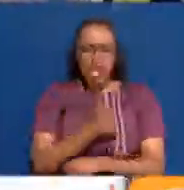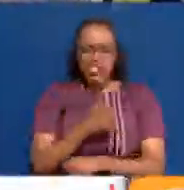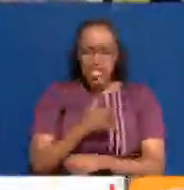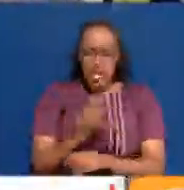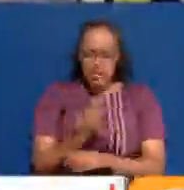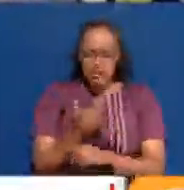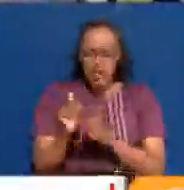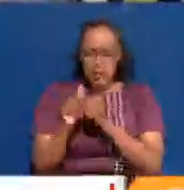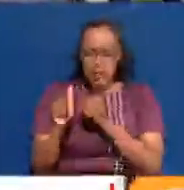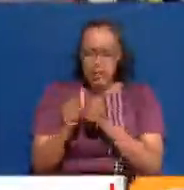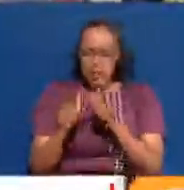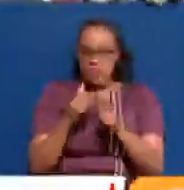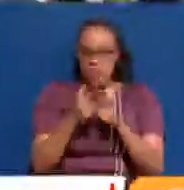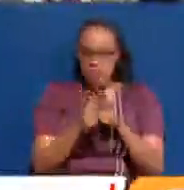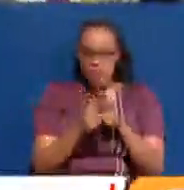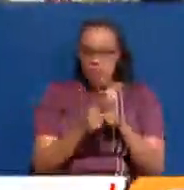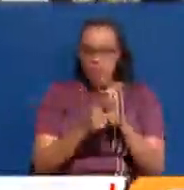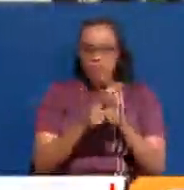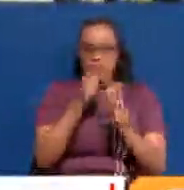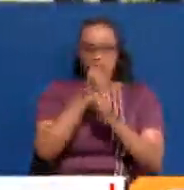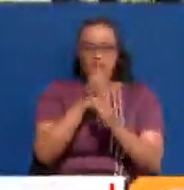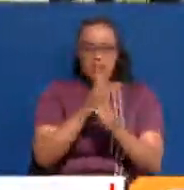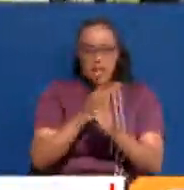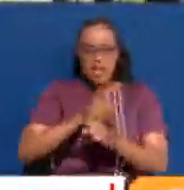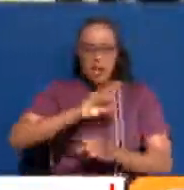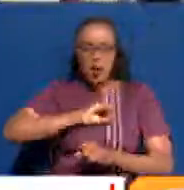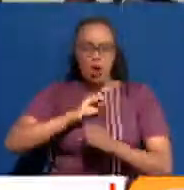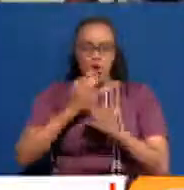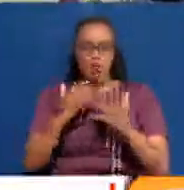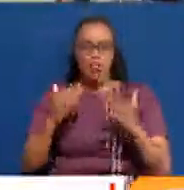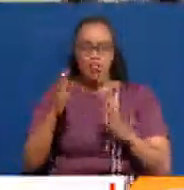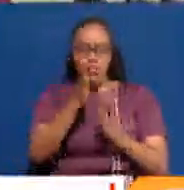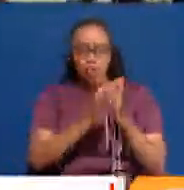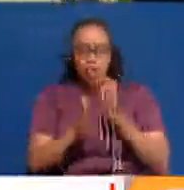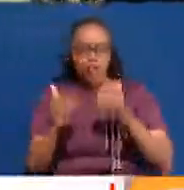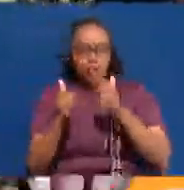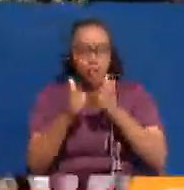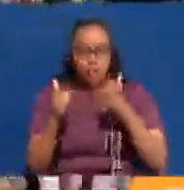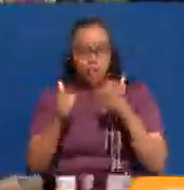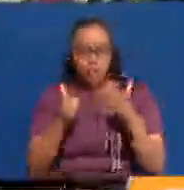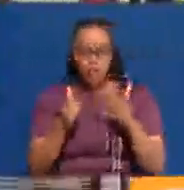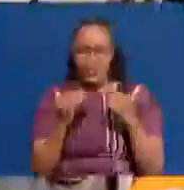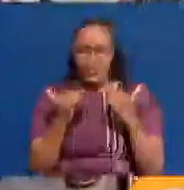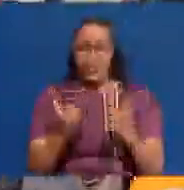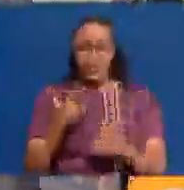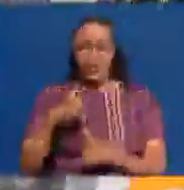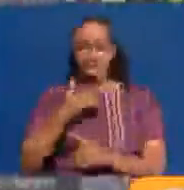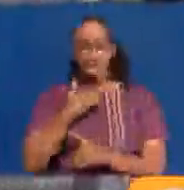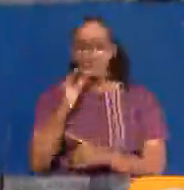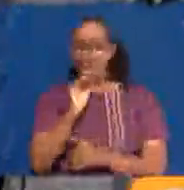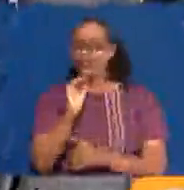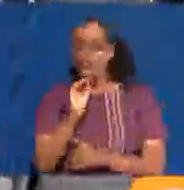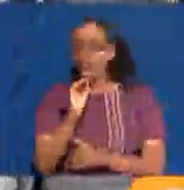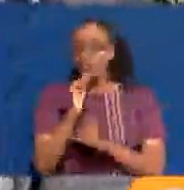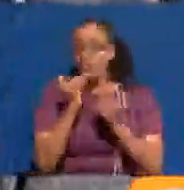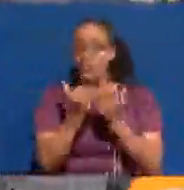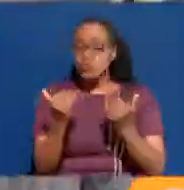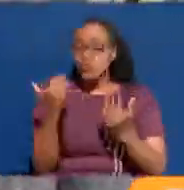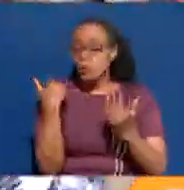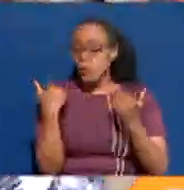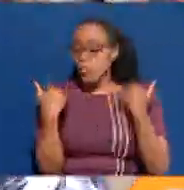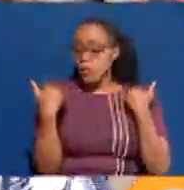mahindi, tumevima uniform, tumefanya vitu yetu. Tumejitayarisha vilivyo. So hatutaki watoto